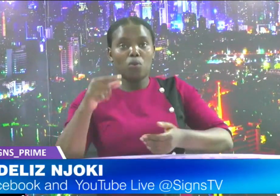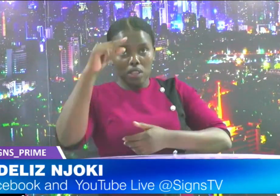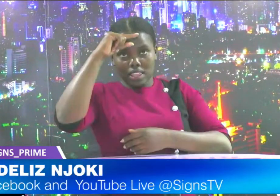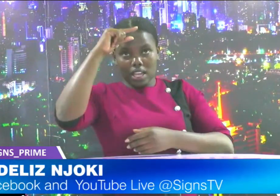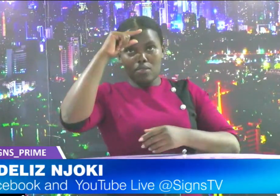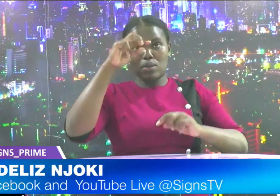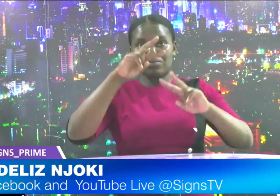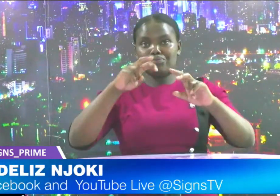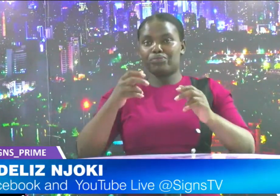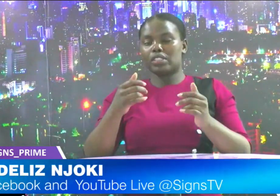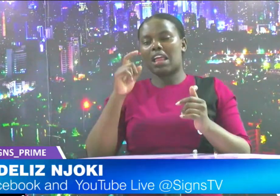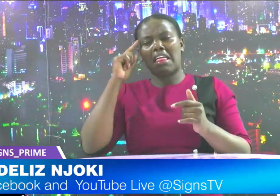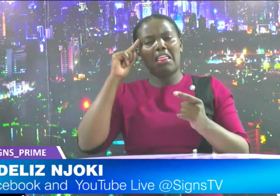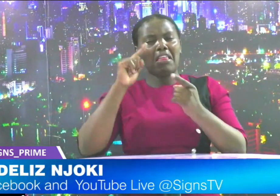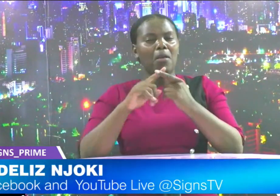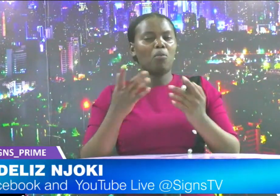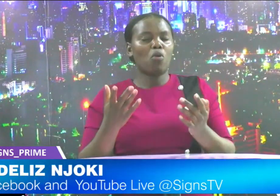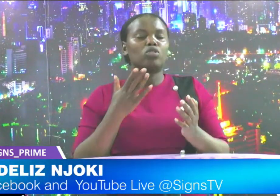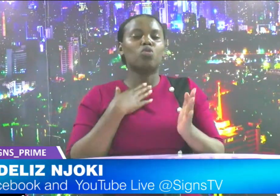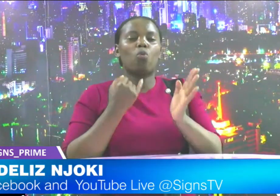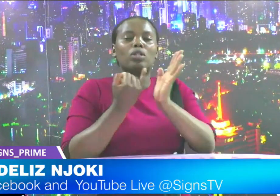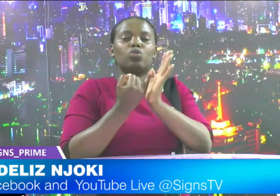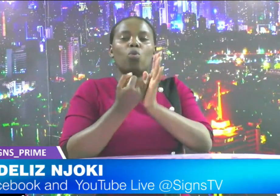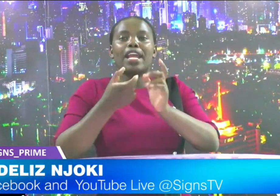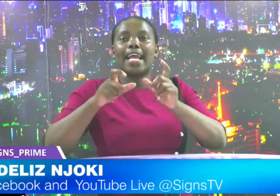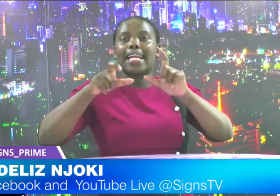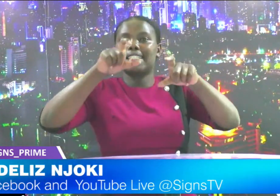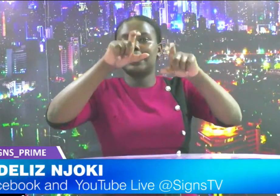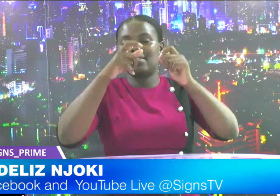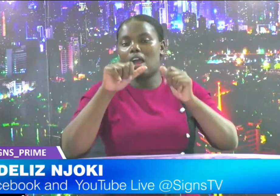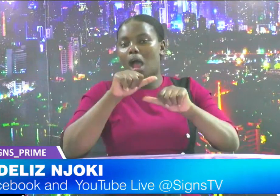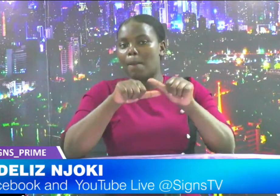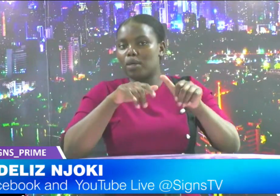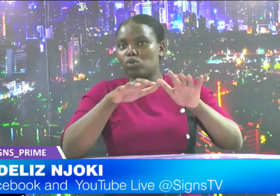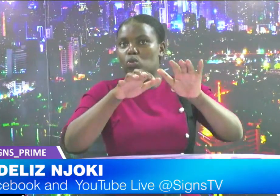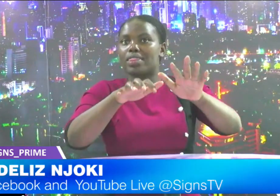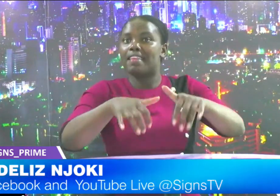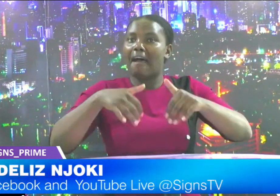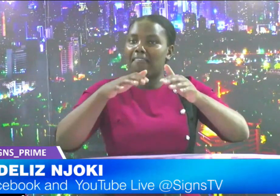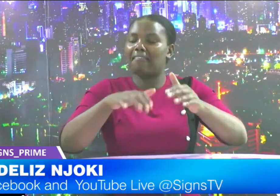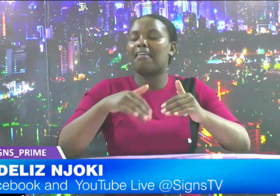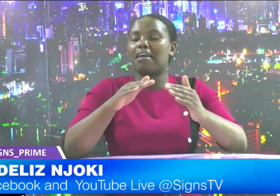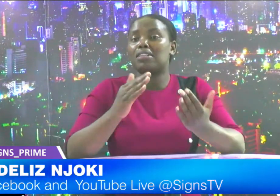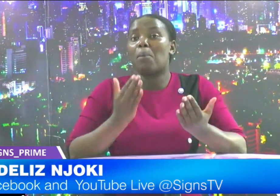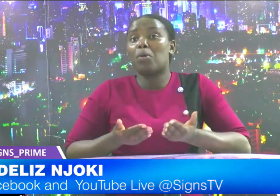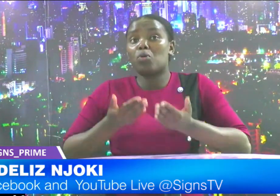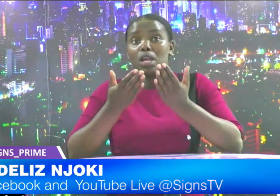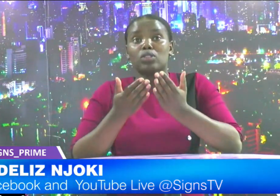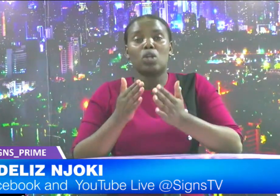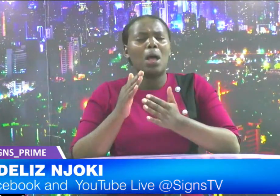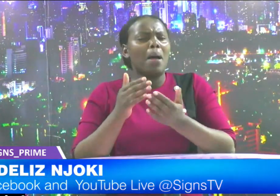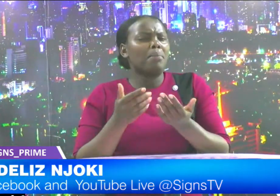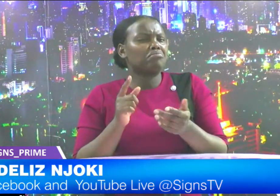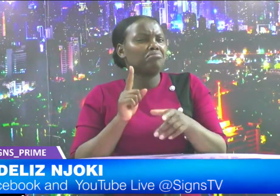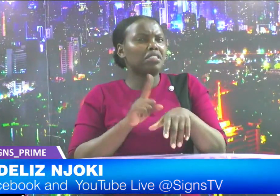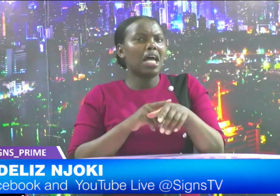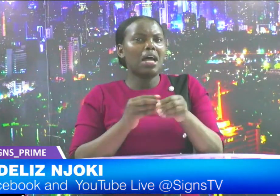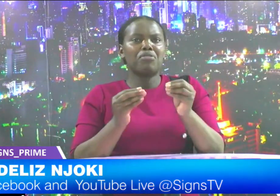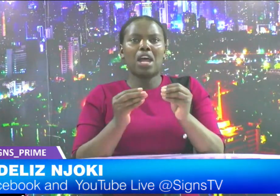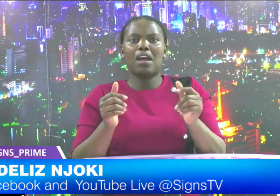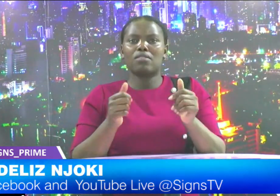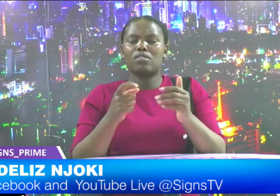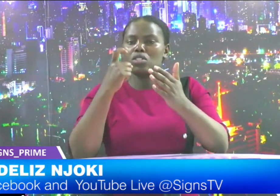On to other news updates. The government is seeking to increase agricultural production by addressing